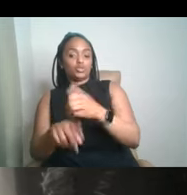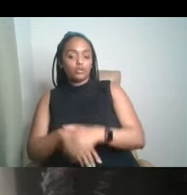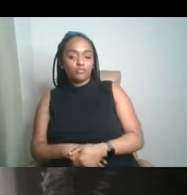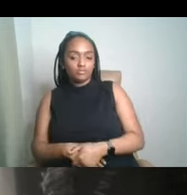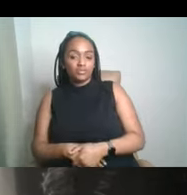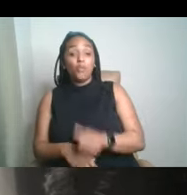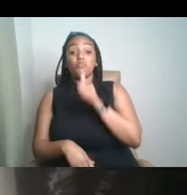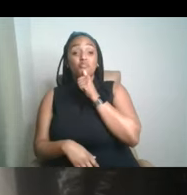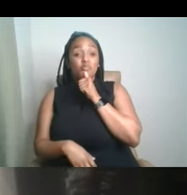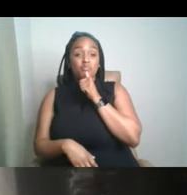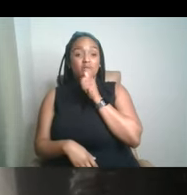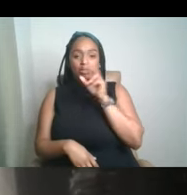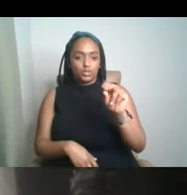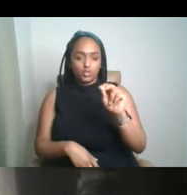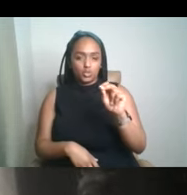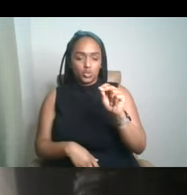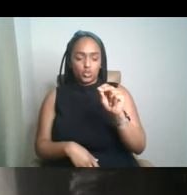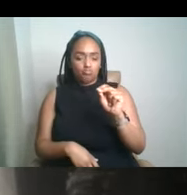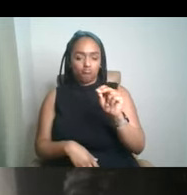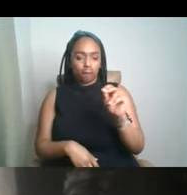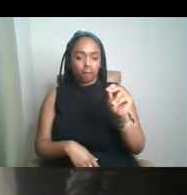screen. Well, then